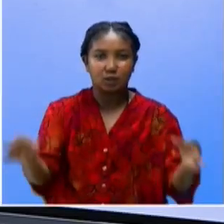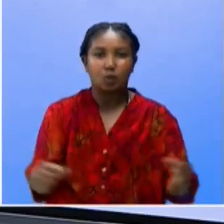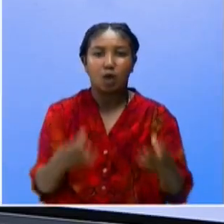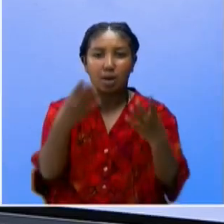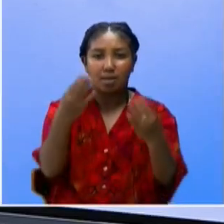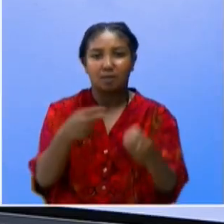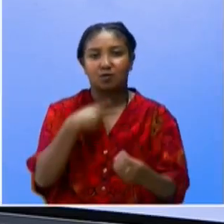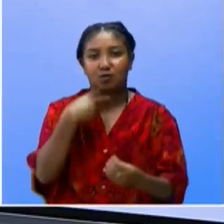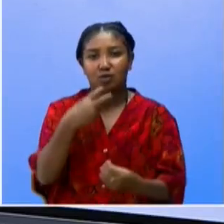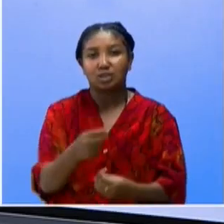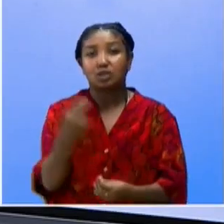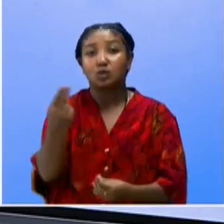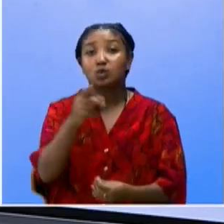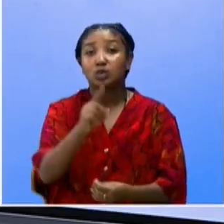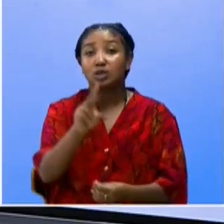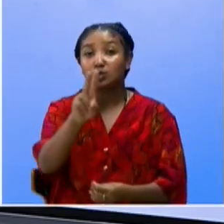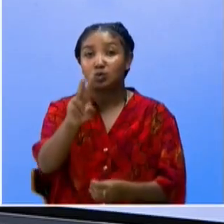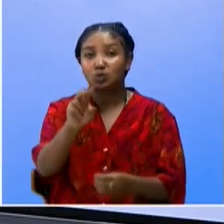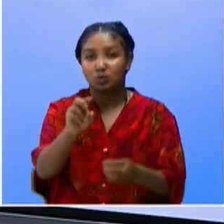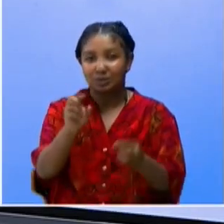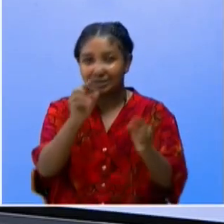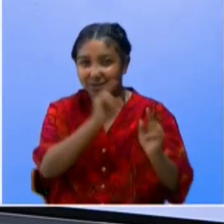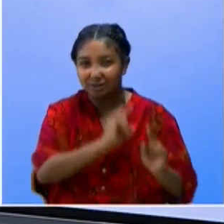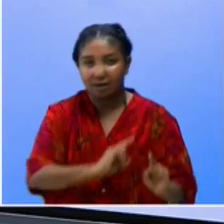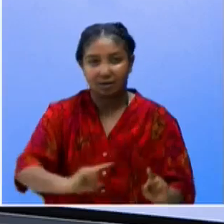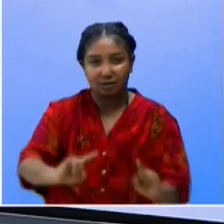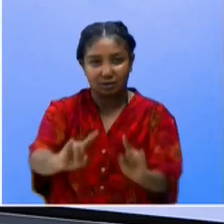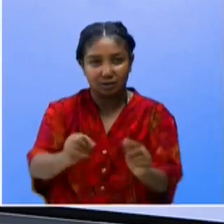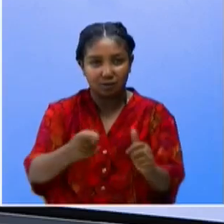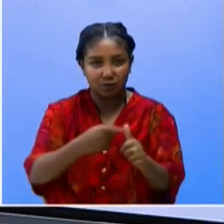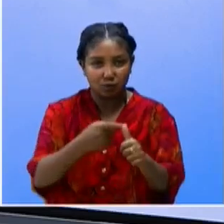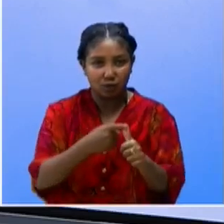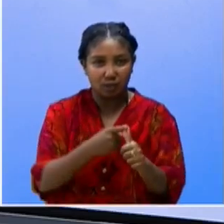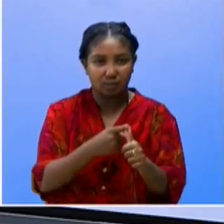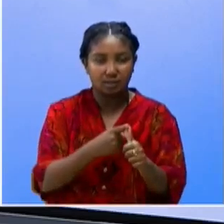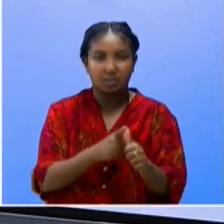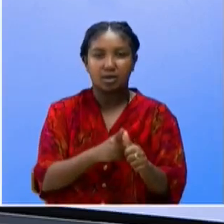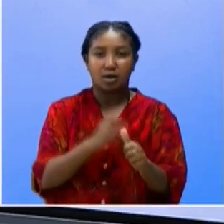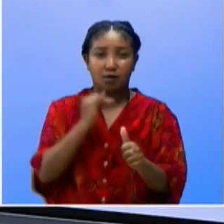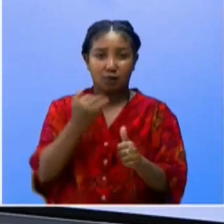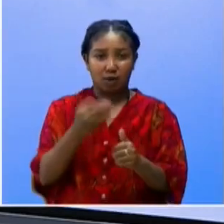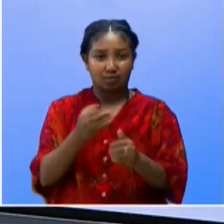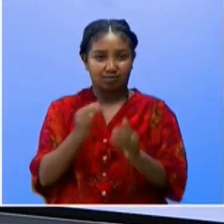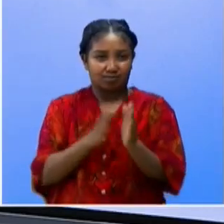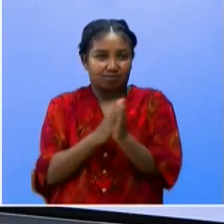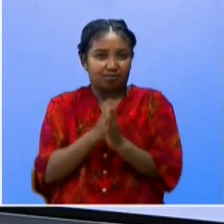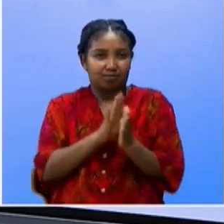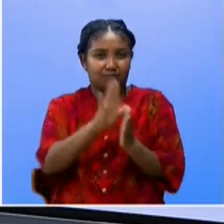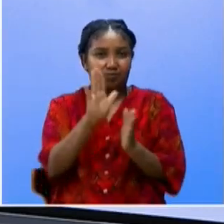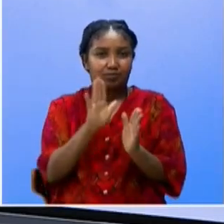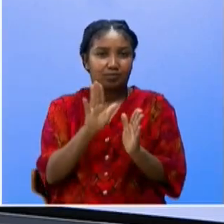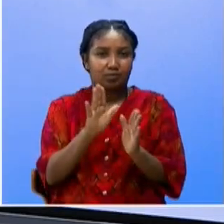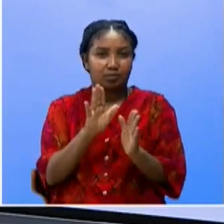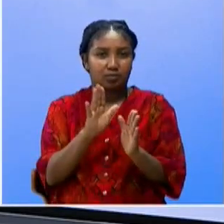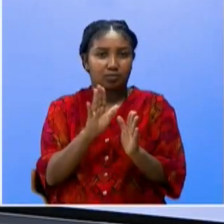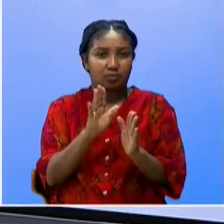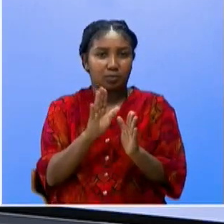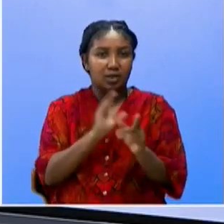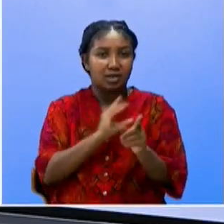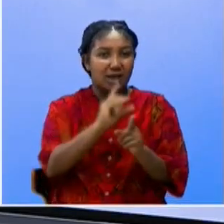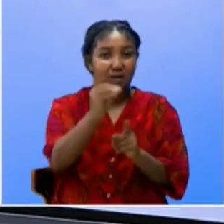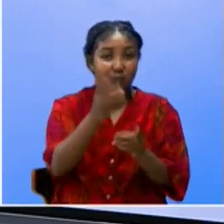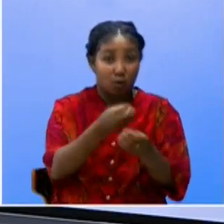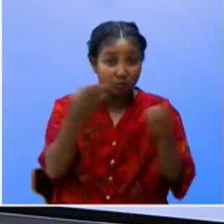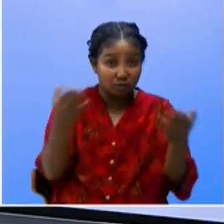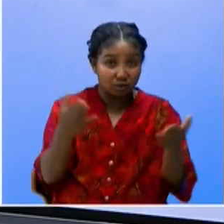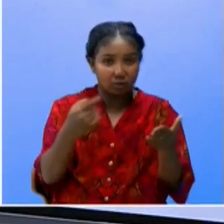passive voice using two strategies. The first one, if you are interested in direct